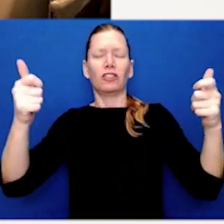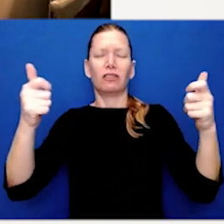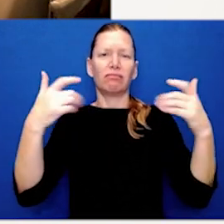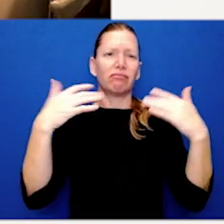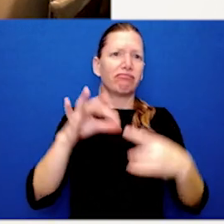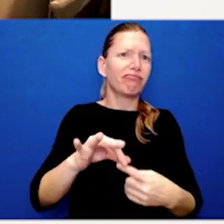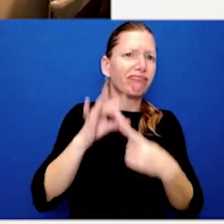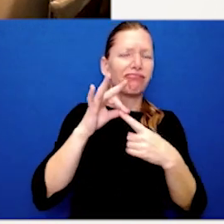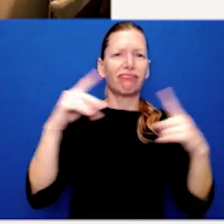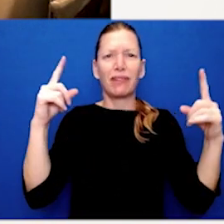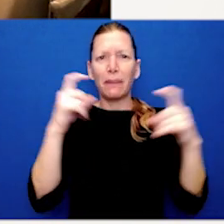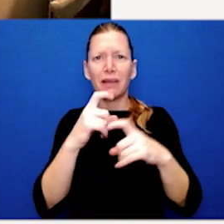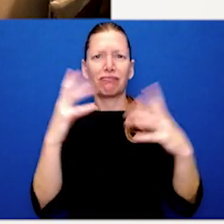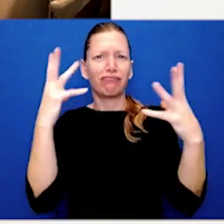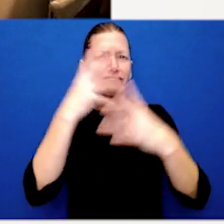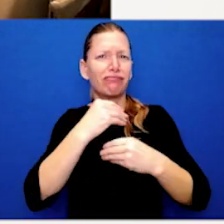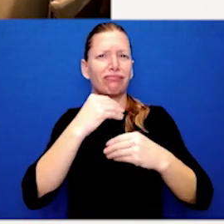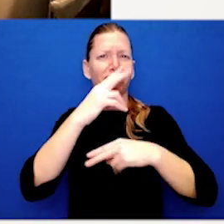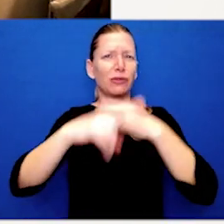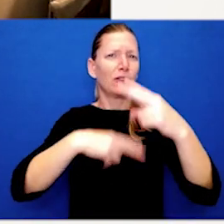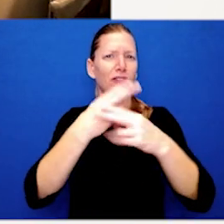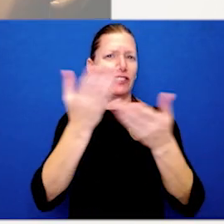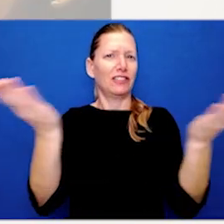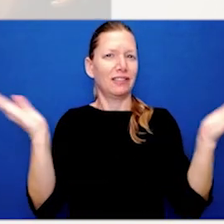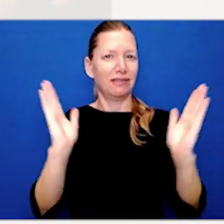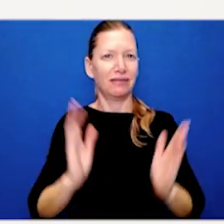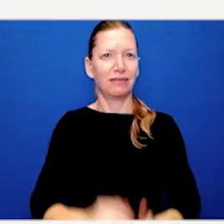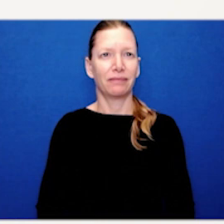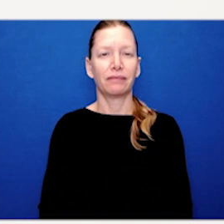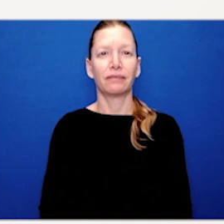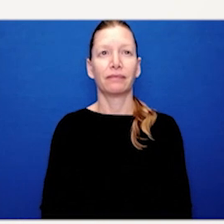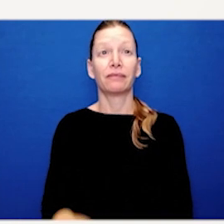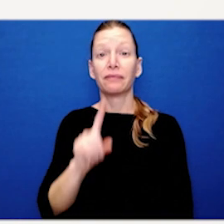extraordinary, complex, and attractive universe.